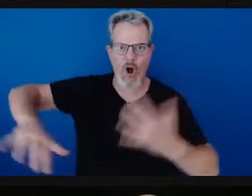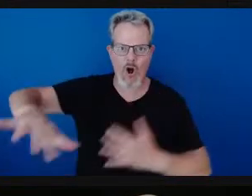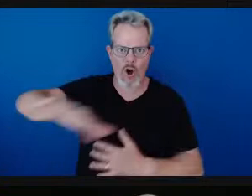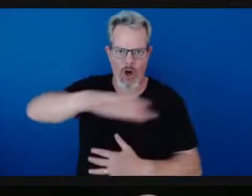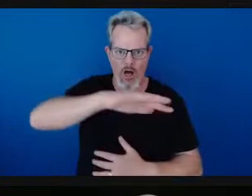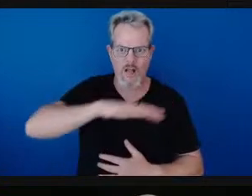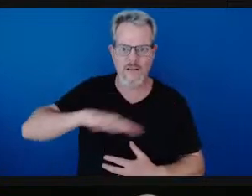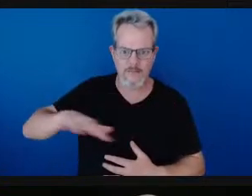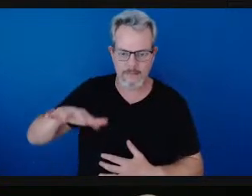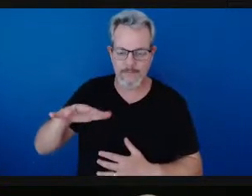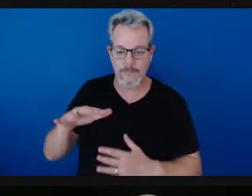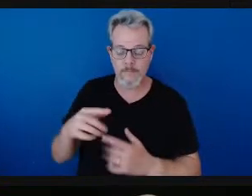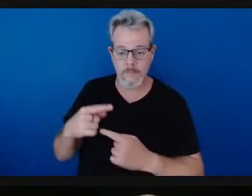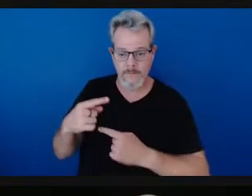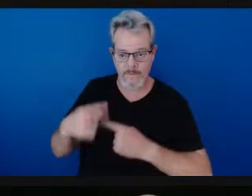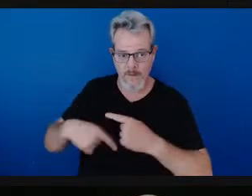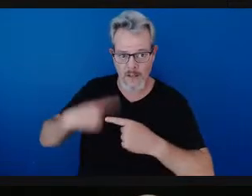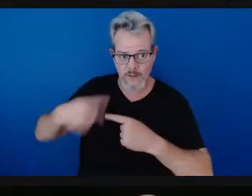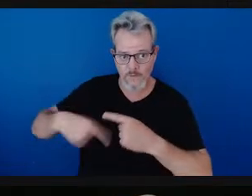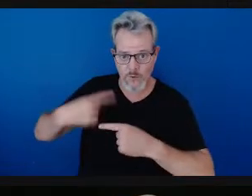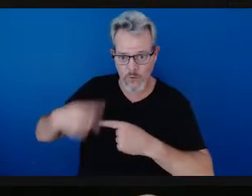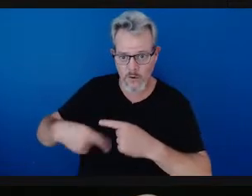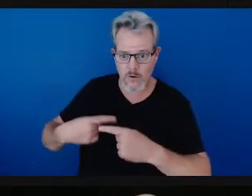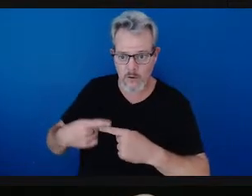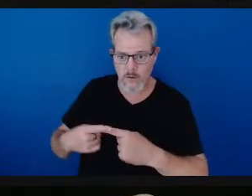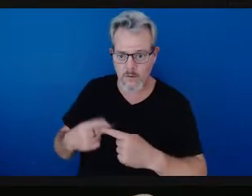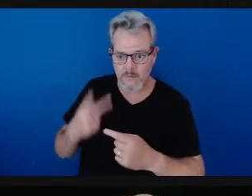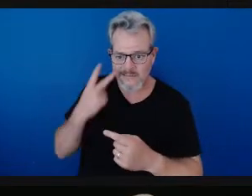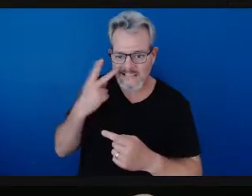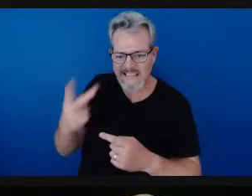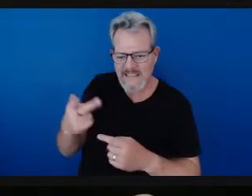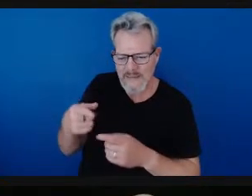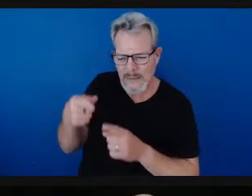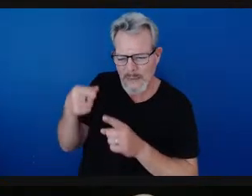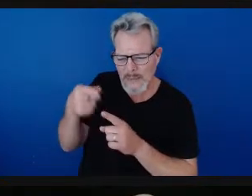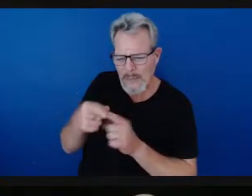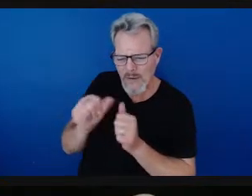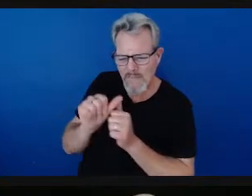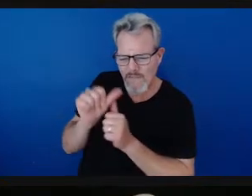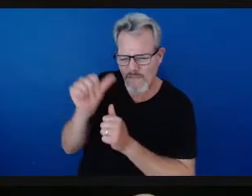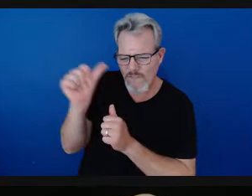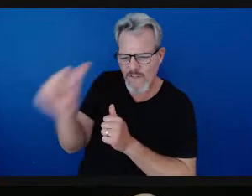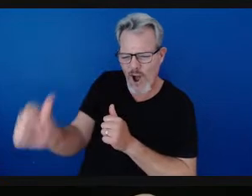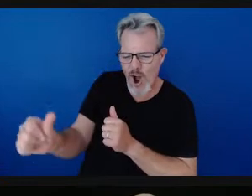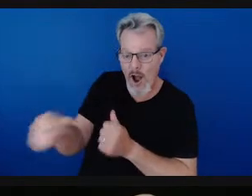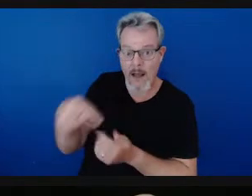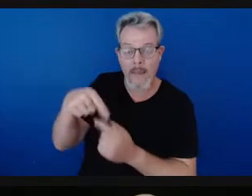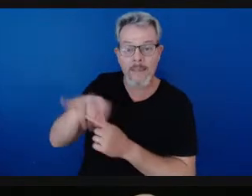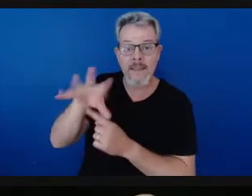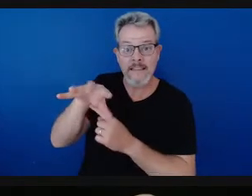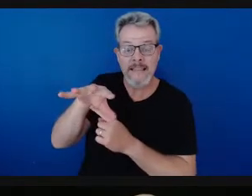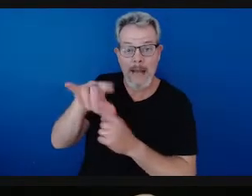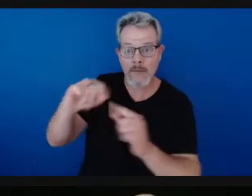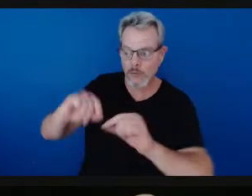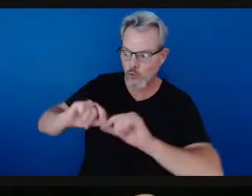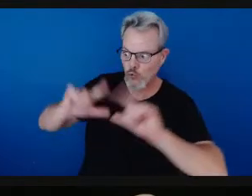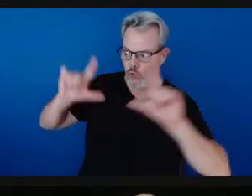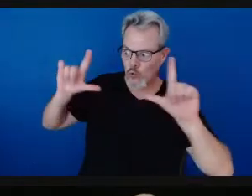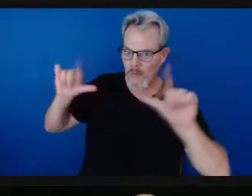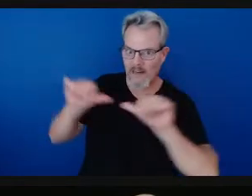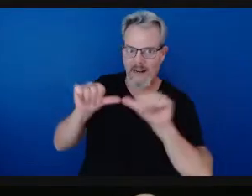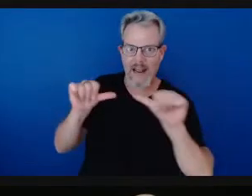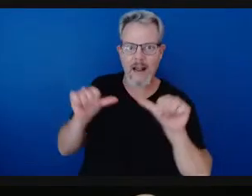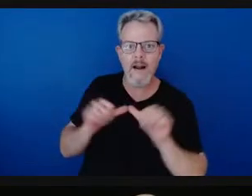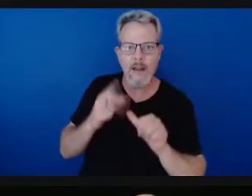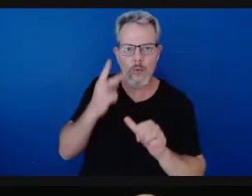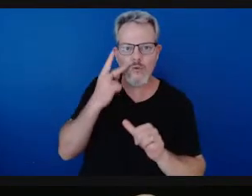So moving ahead, there is that furthest distal tip. And this camera is basically zooming into the areas that we saw in our previous time-lapse,